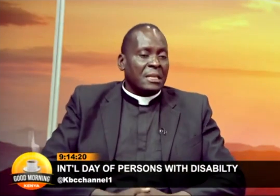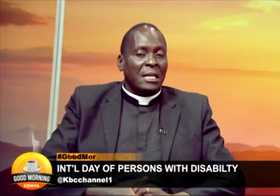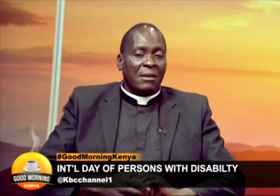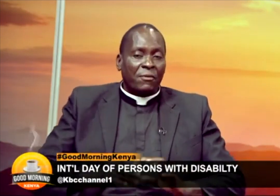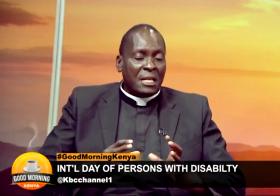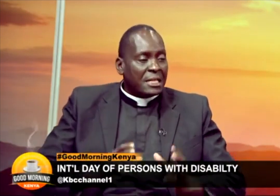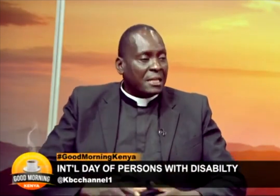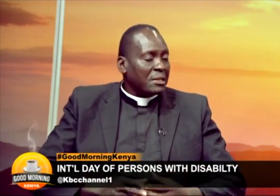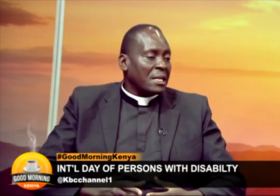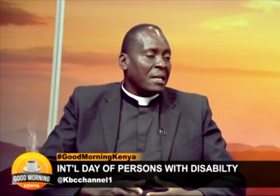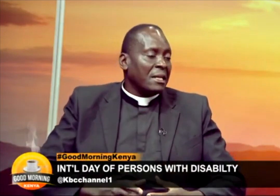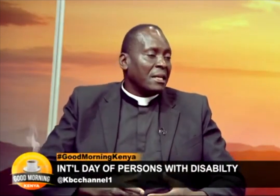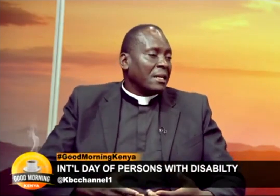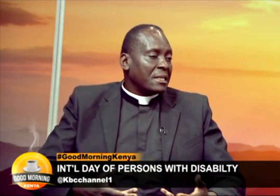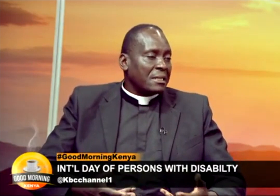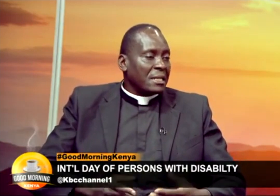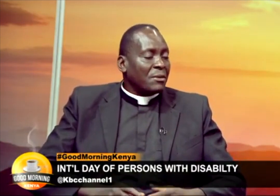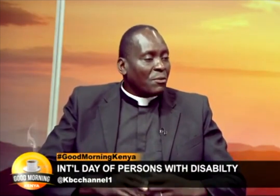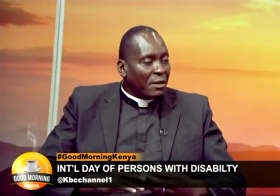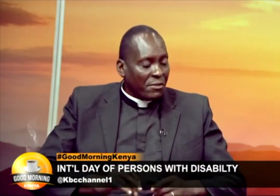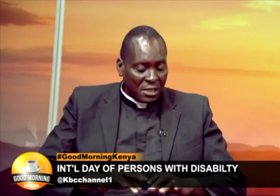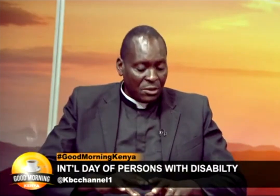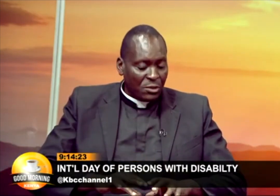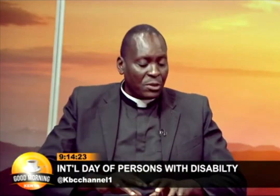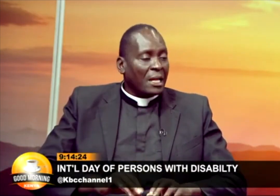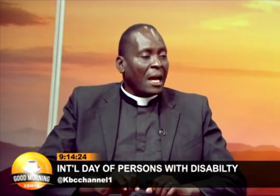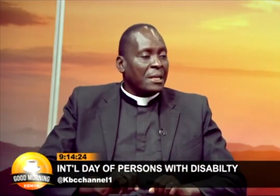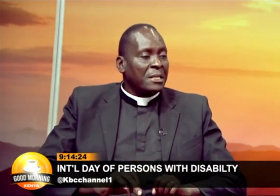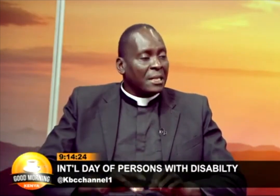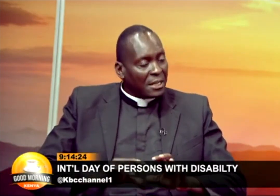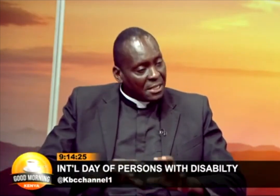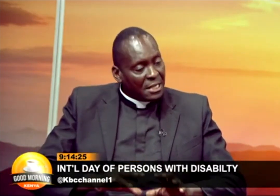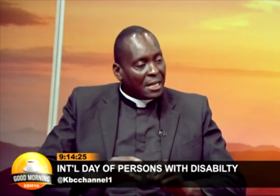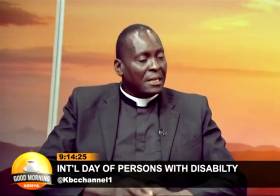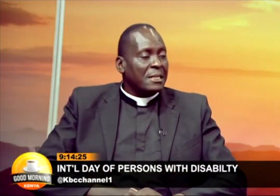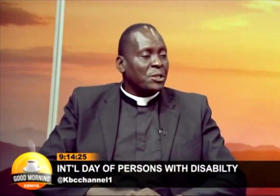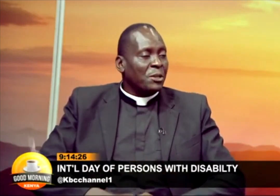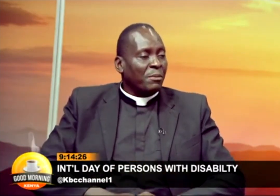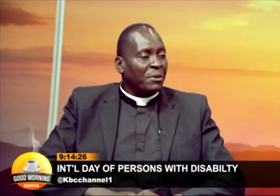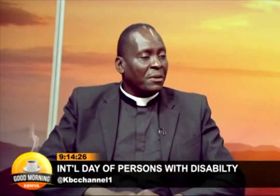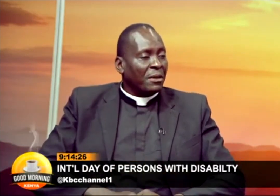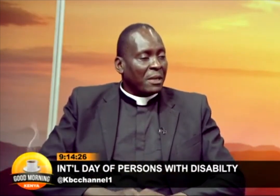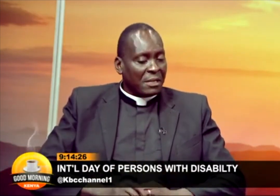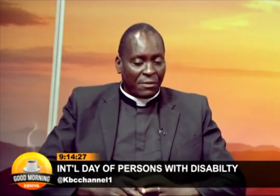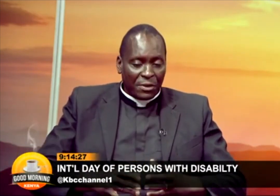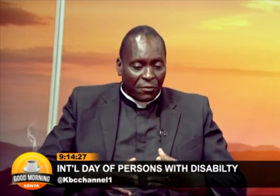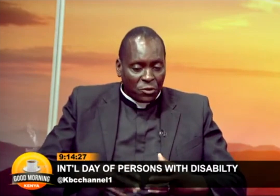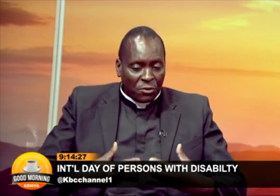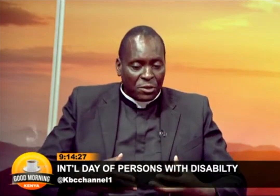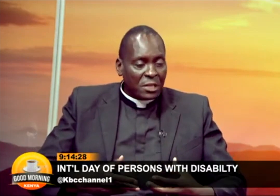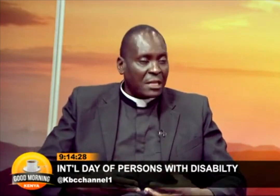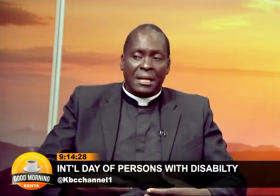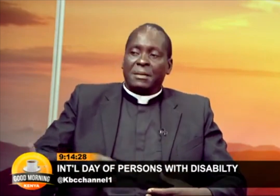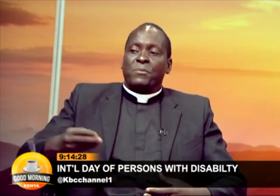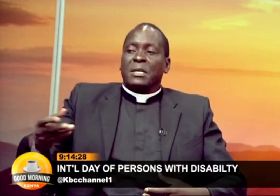all areas. If we need a secretary, if she is using hands, let her get the job. But